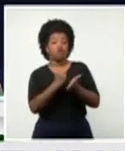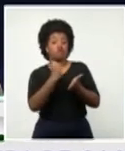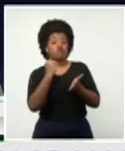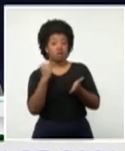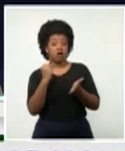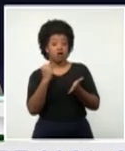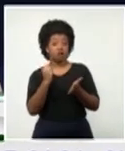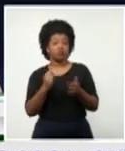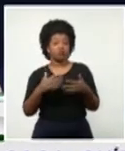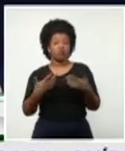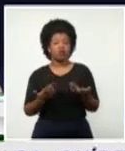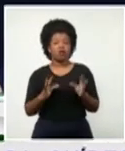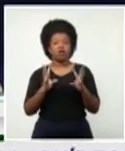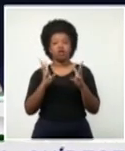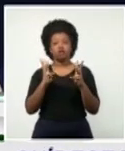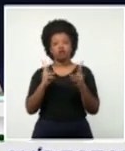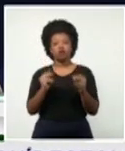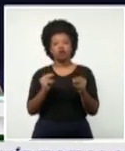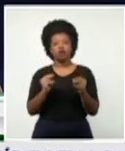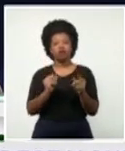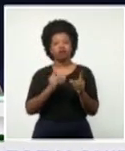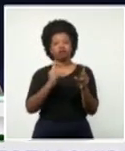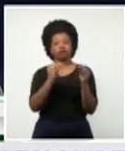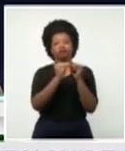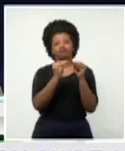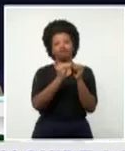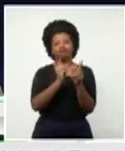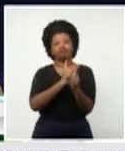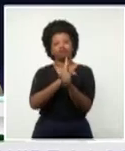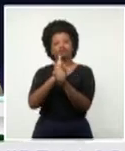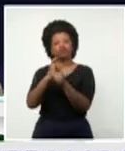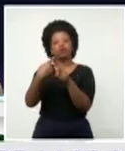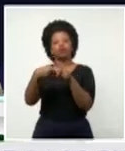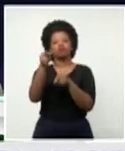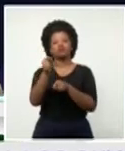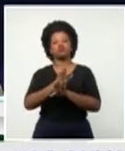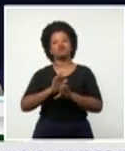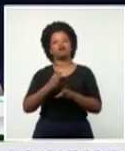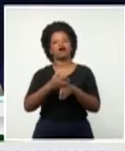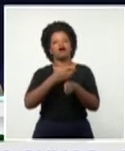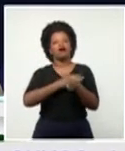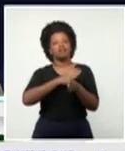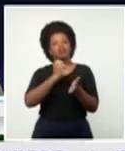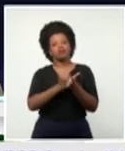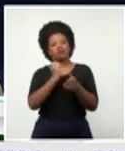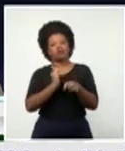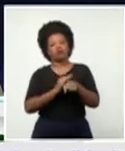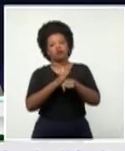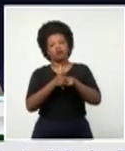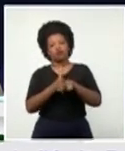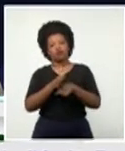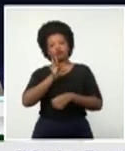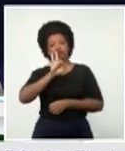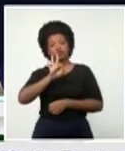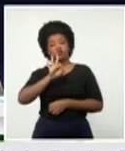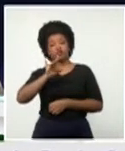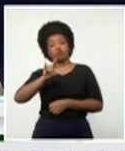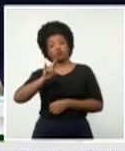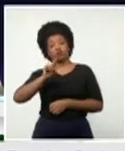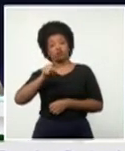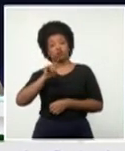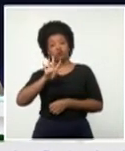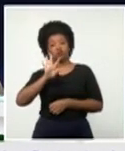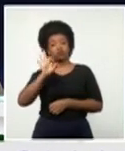1,963 cases in the epidemic in Cuba are in this category, and